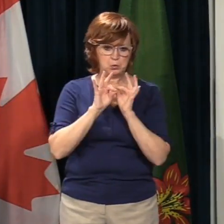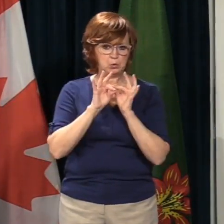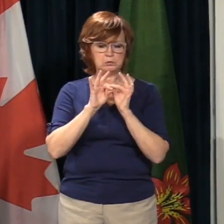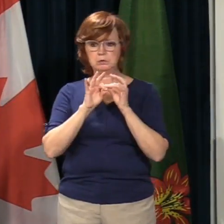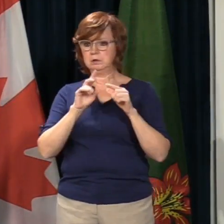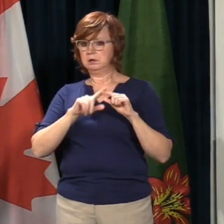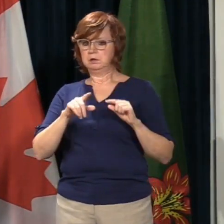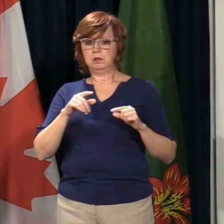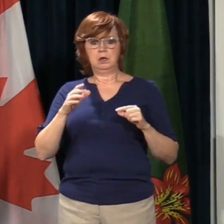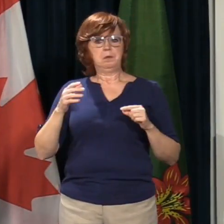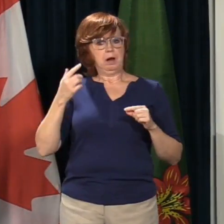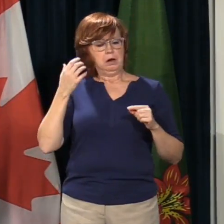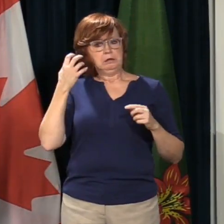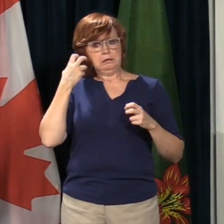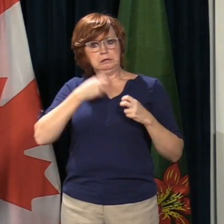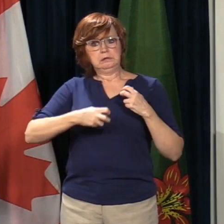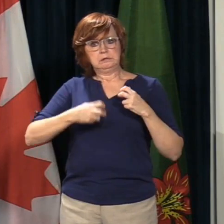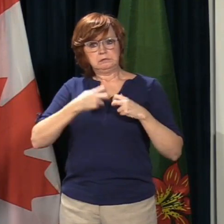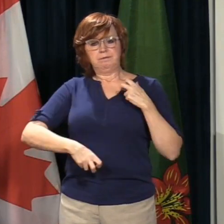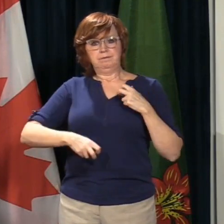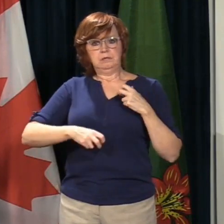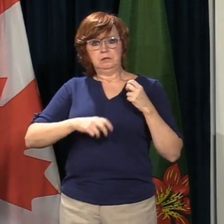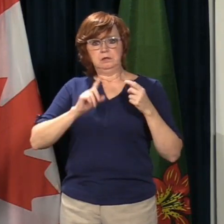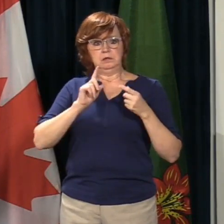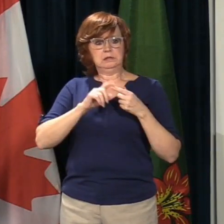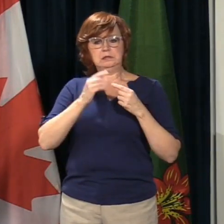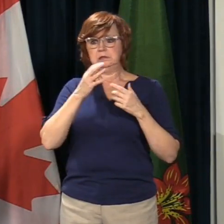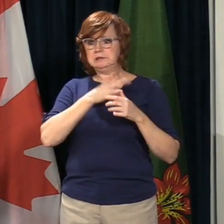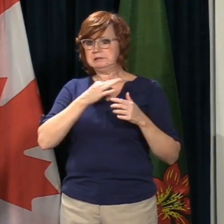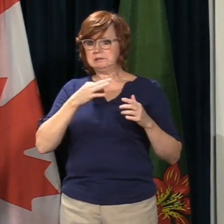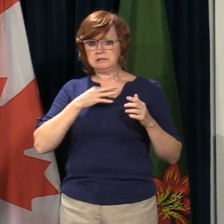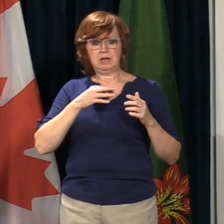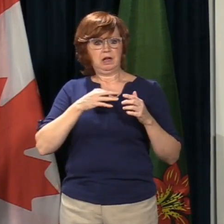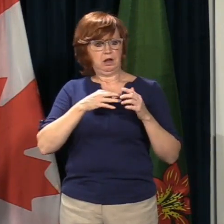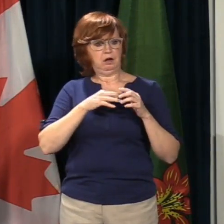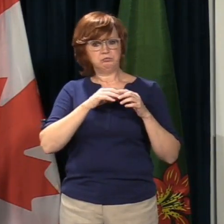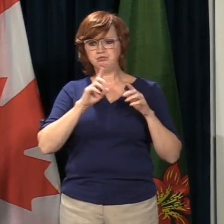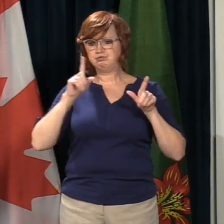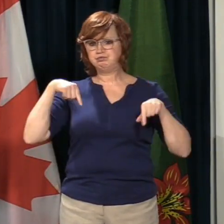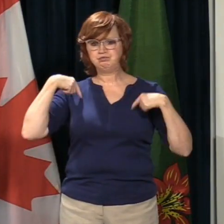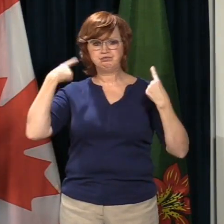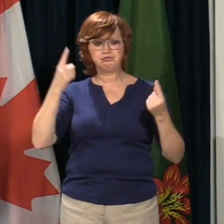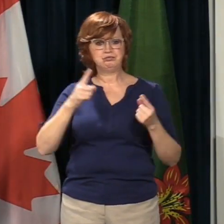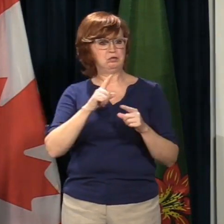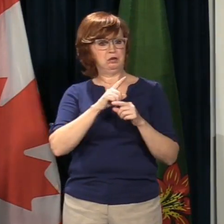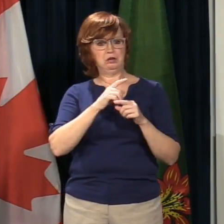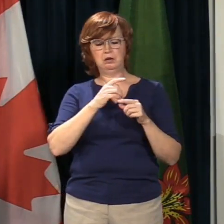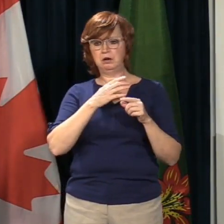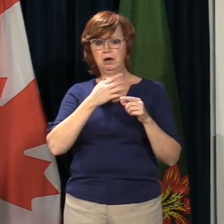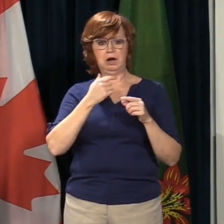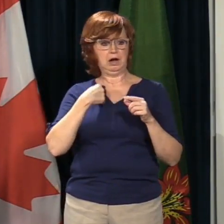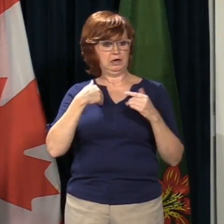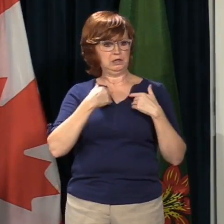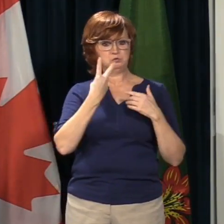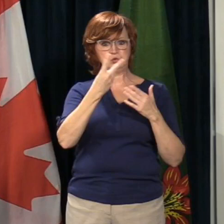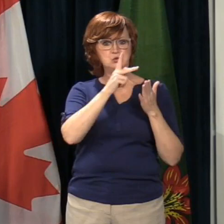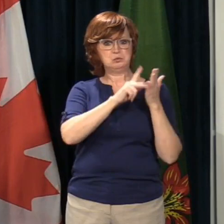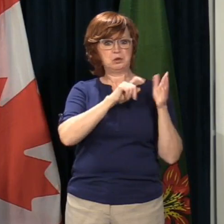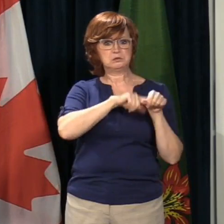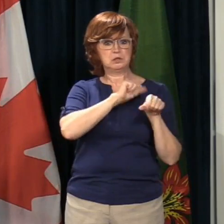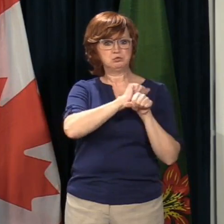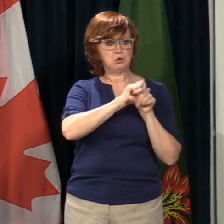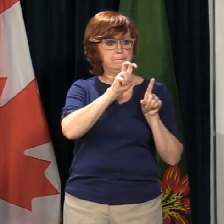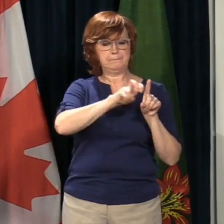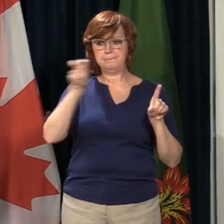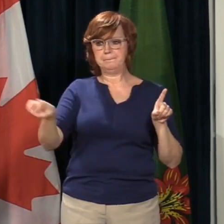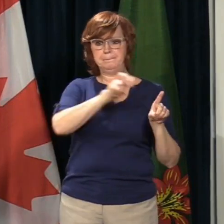coordinating staff between multiple sites, achieving this will be no small feat. Late last week, we reached a letter of understanding with our union partners